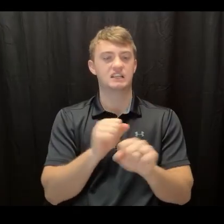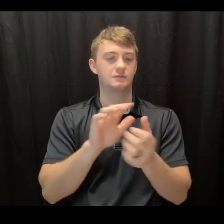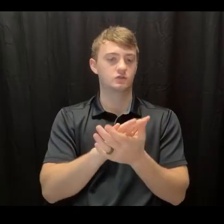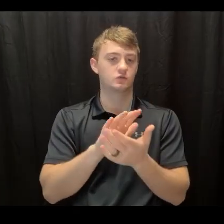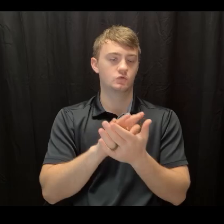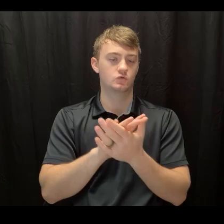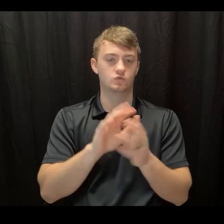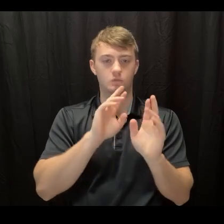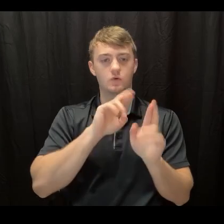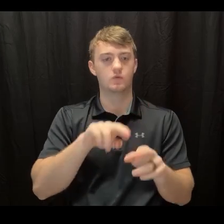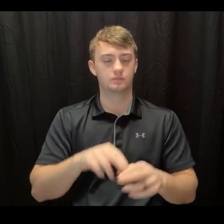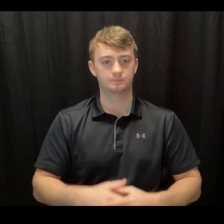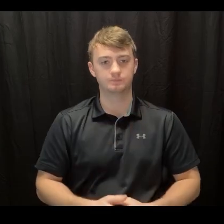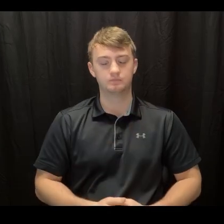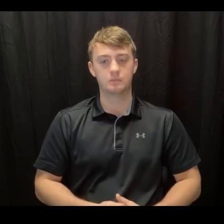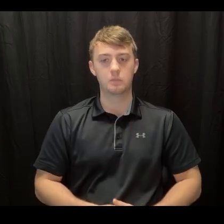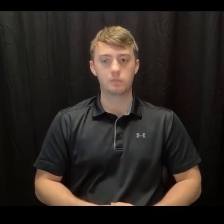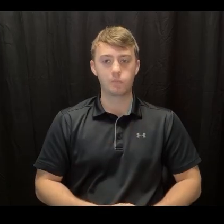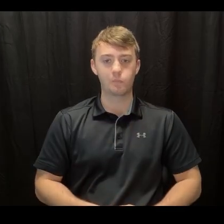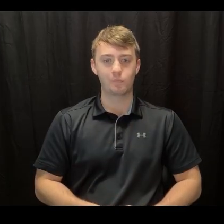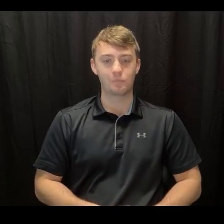report.